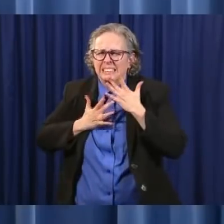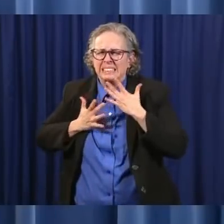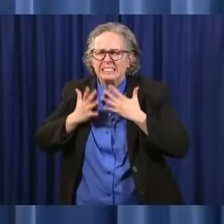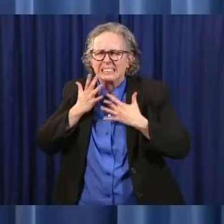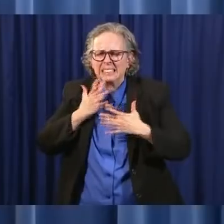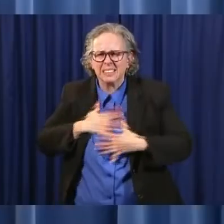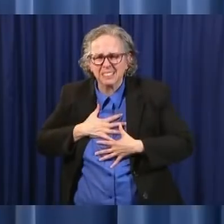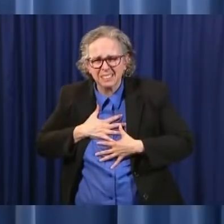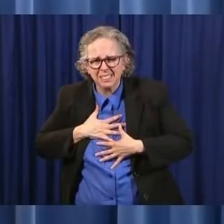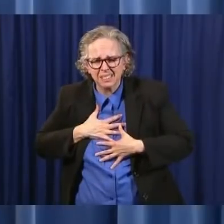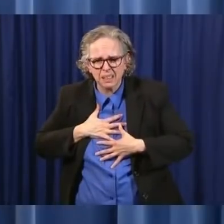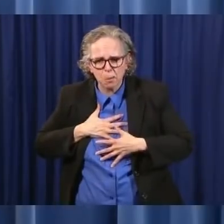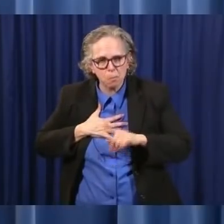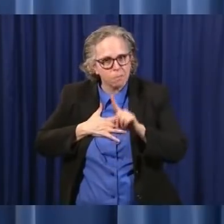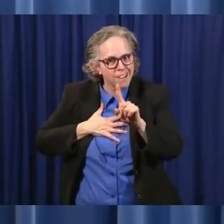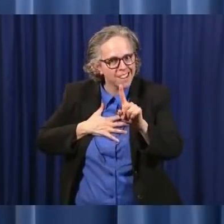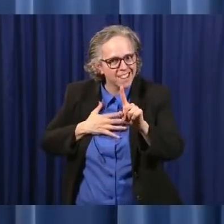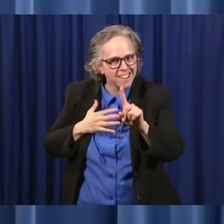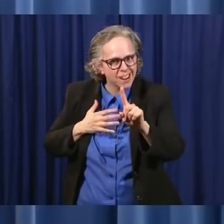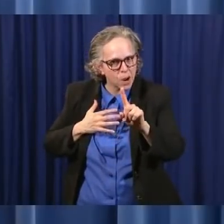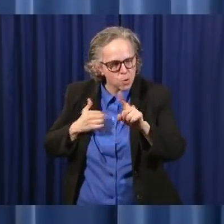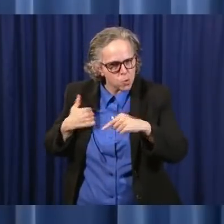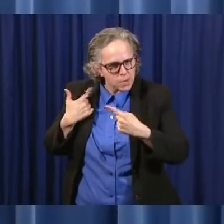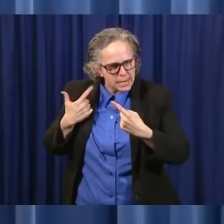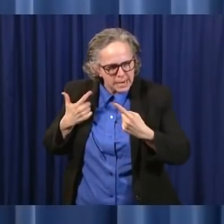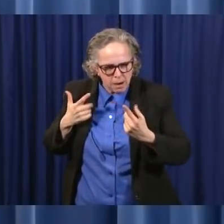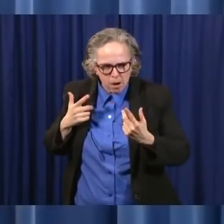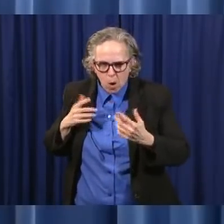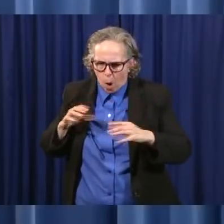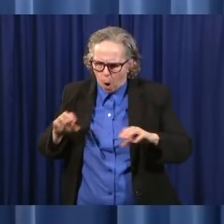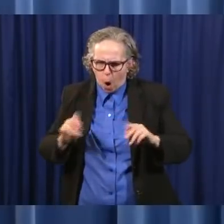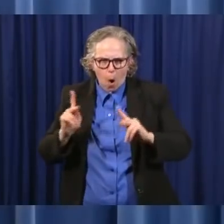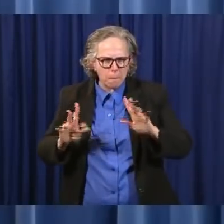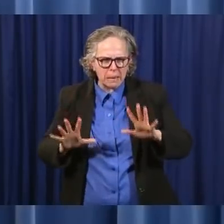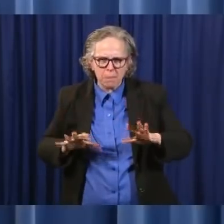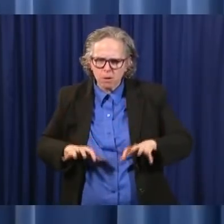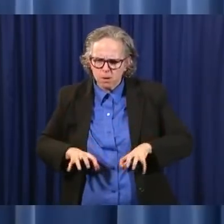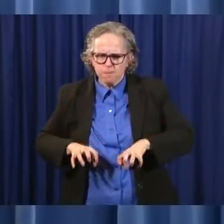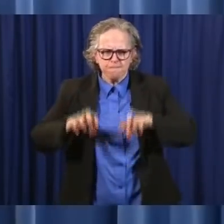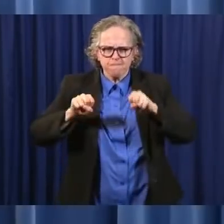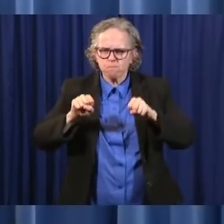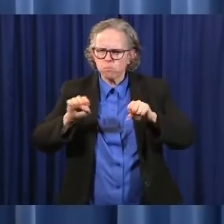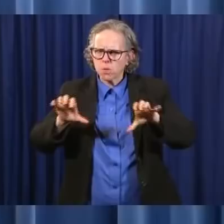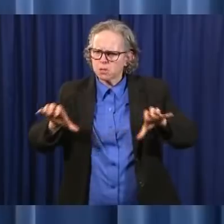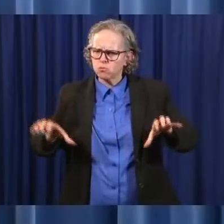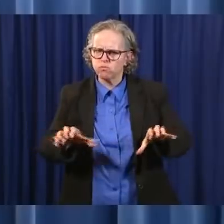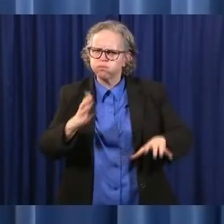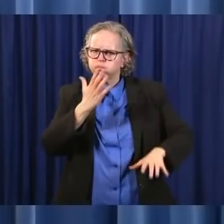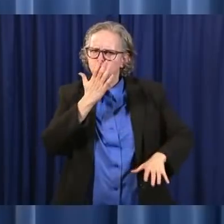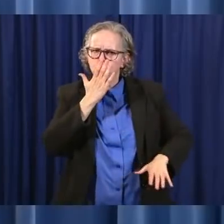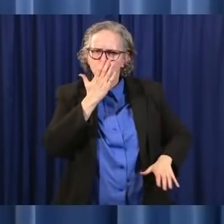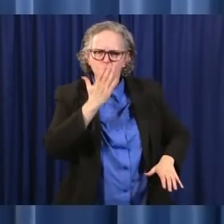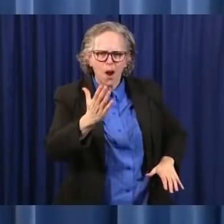But Ohioans, I think, have done exceedingly well under the circumstances. They have